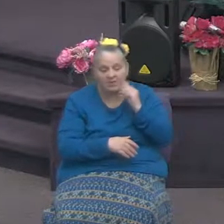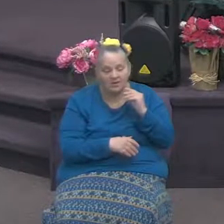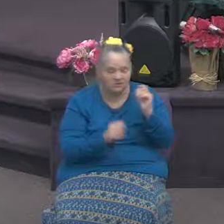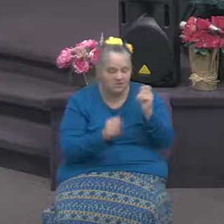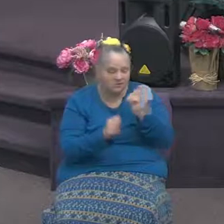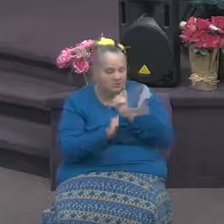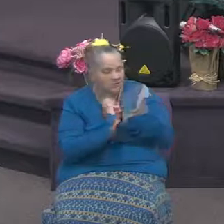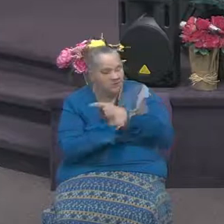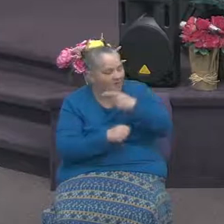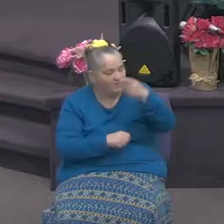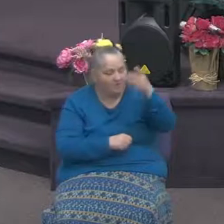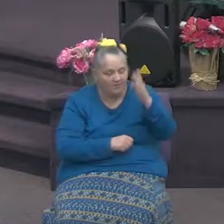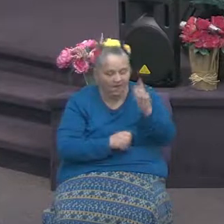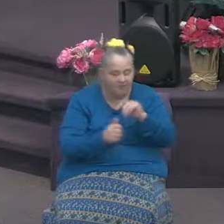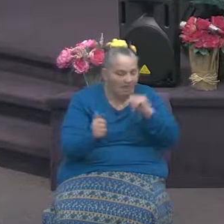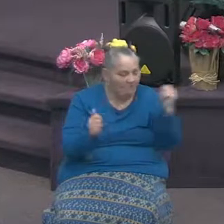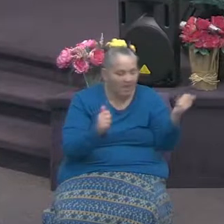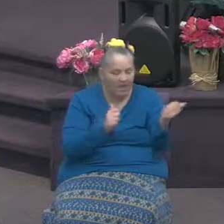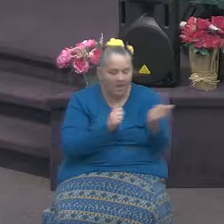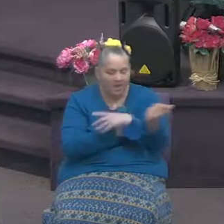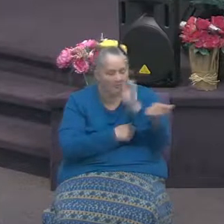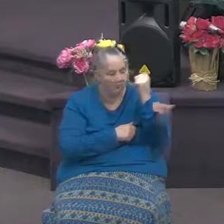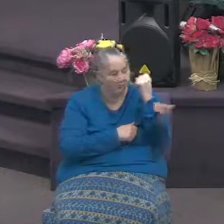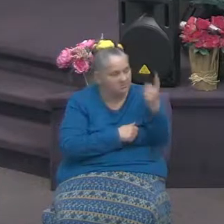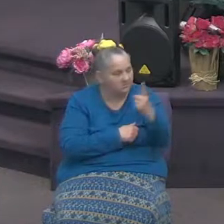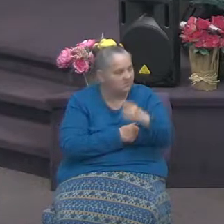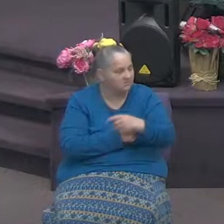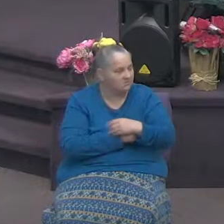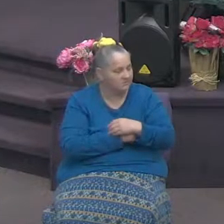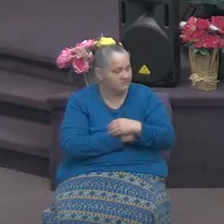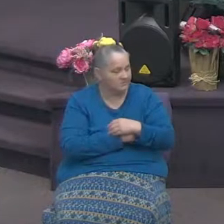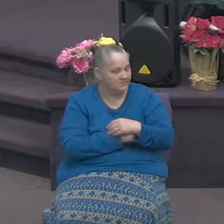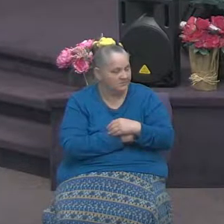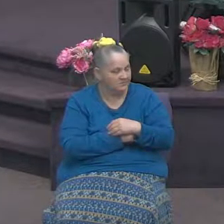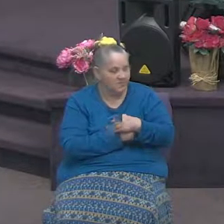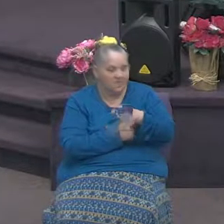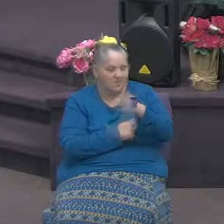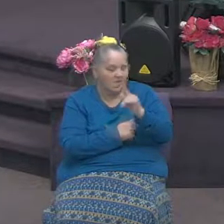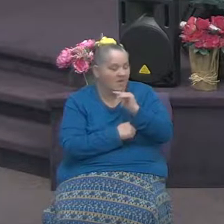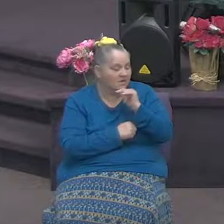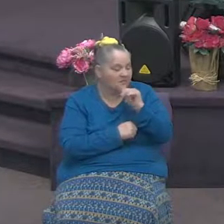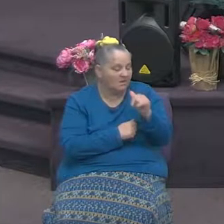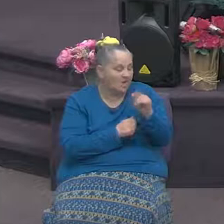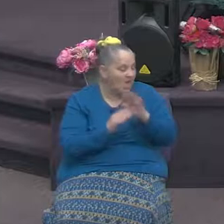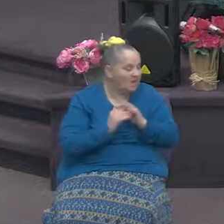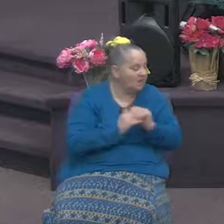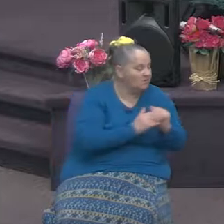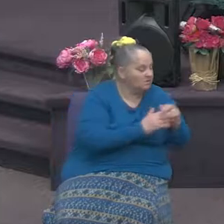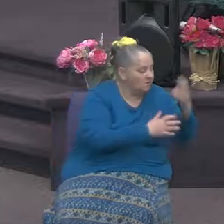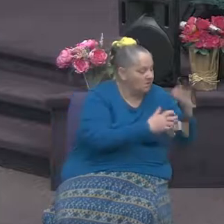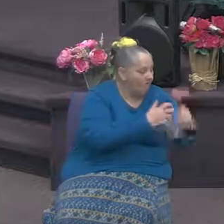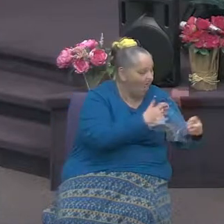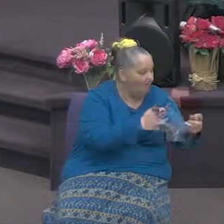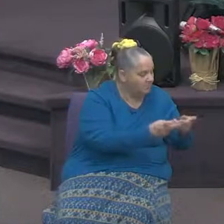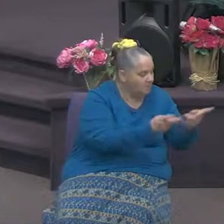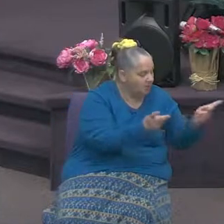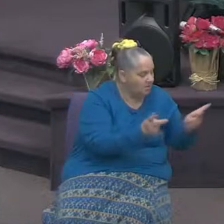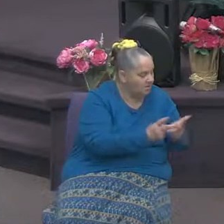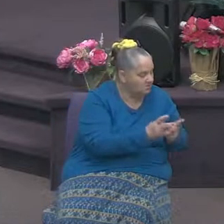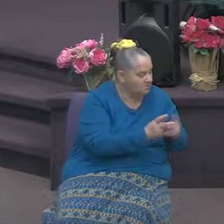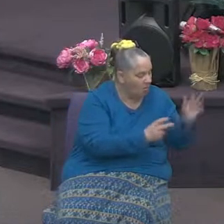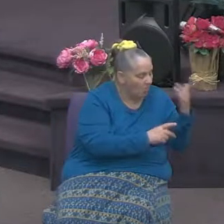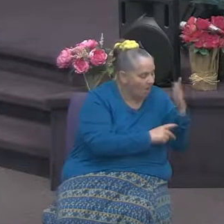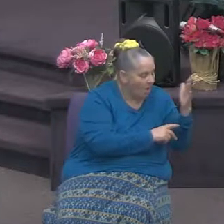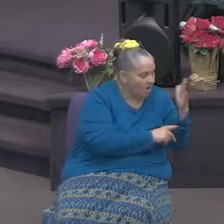the love of God that passes understanding. God doesn't just lead you in these hardships, lead you